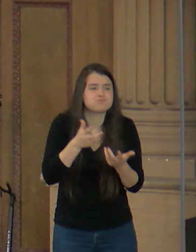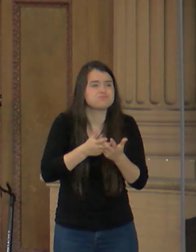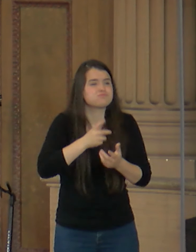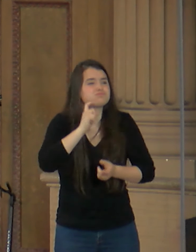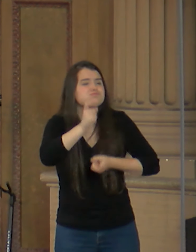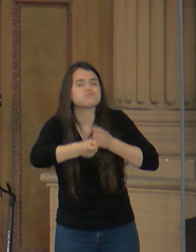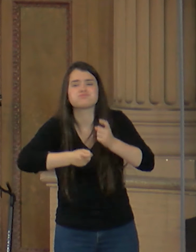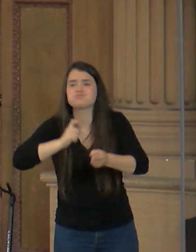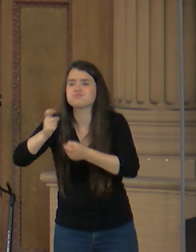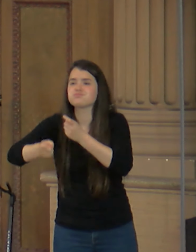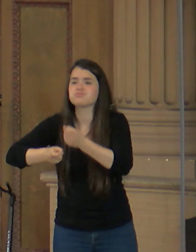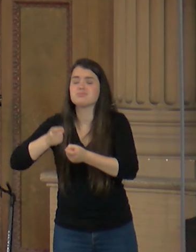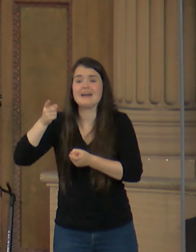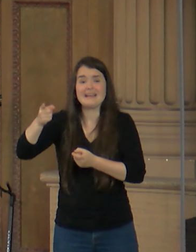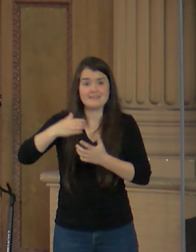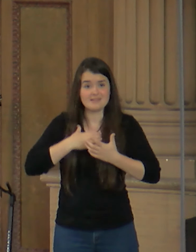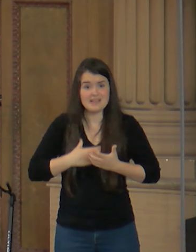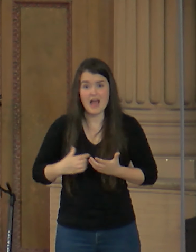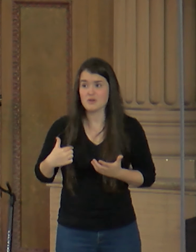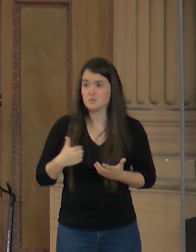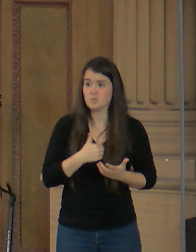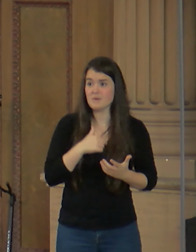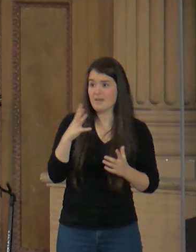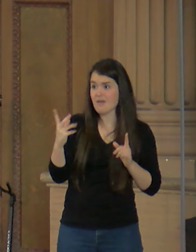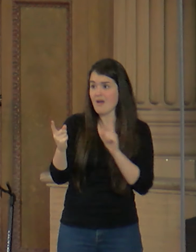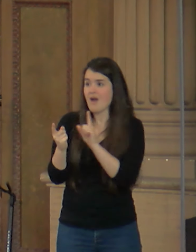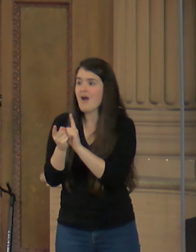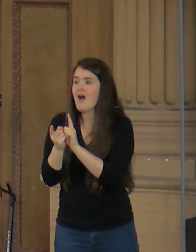he wants to give rest to our souls.